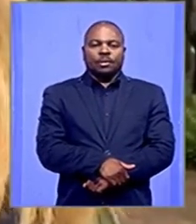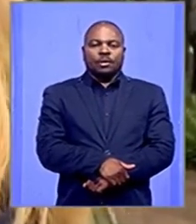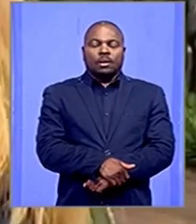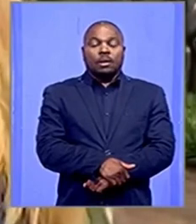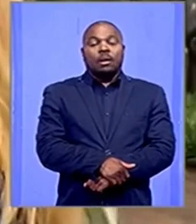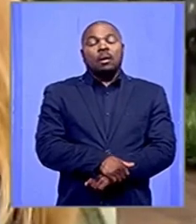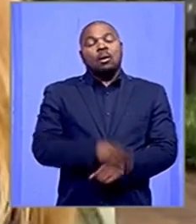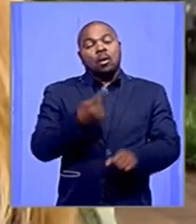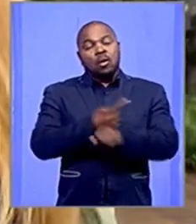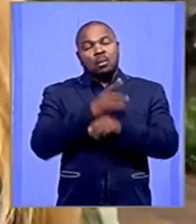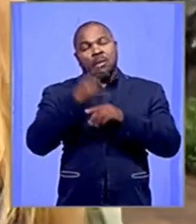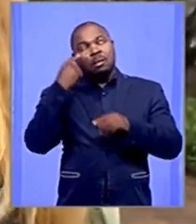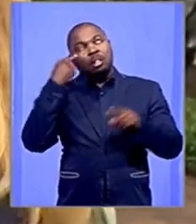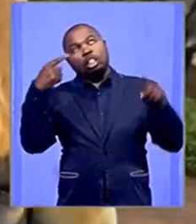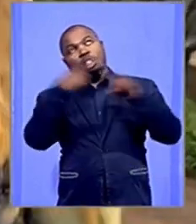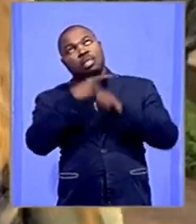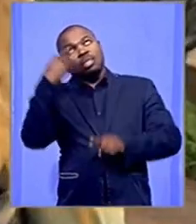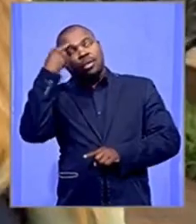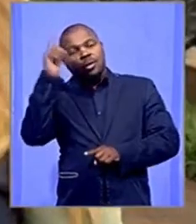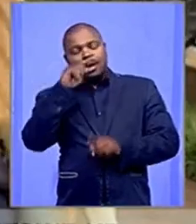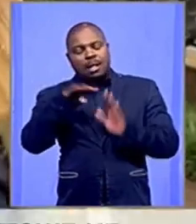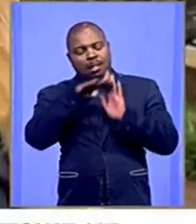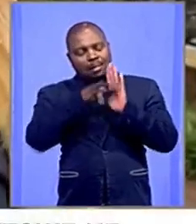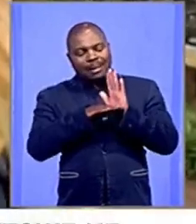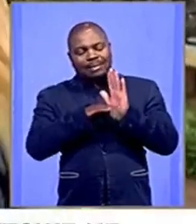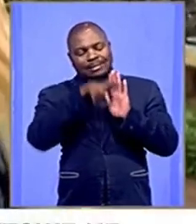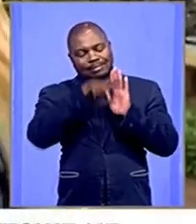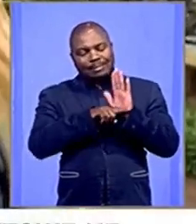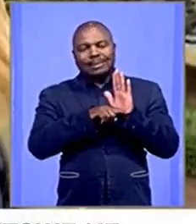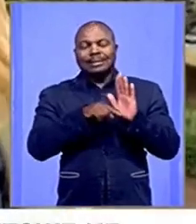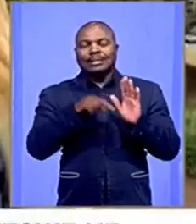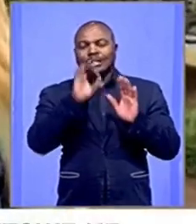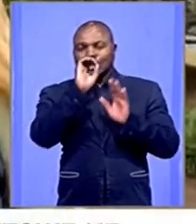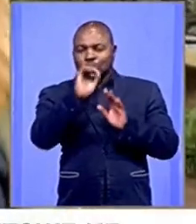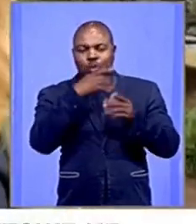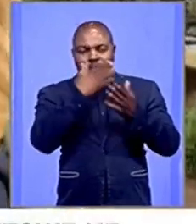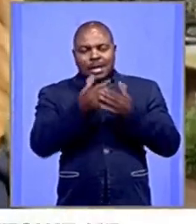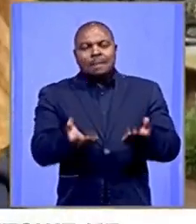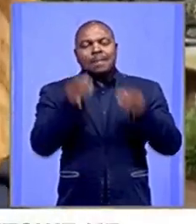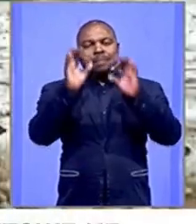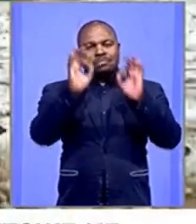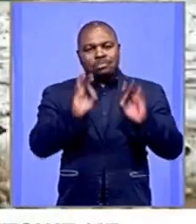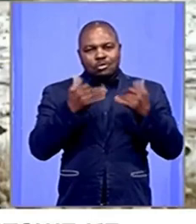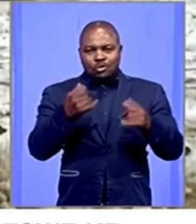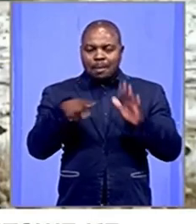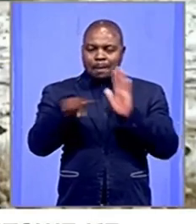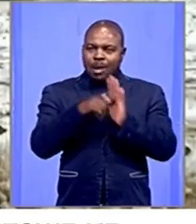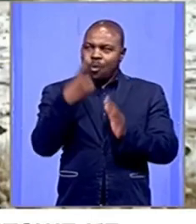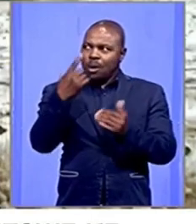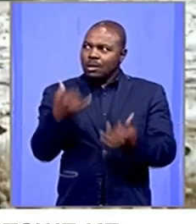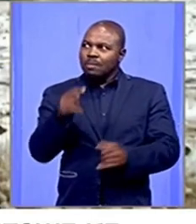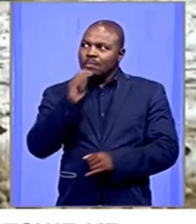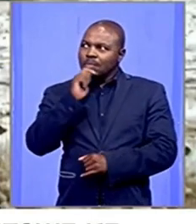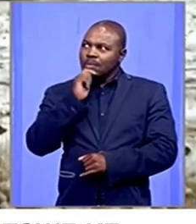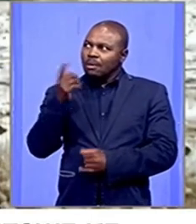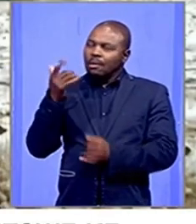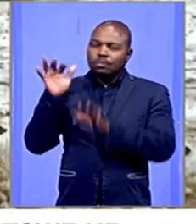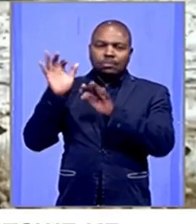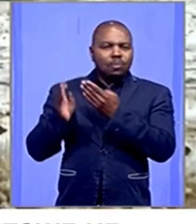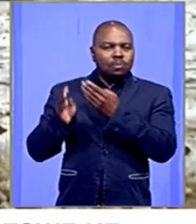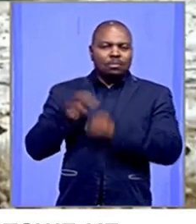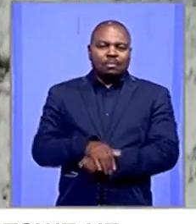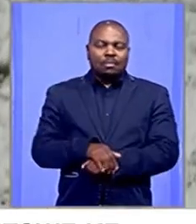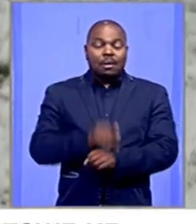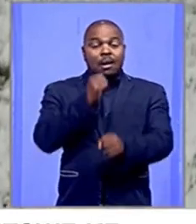It's often a misconception that you need to drop below zero to have snow. It was about minus one this morning driving in. Baai ba bangata